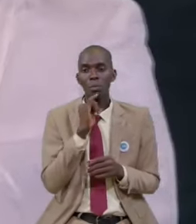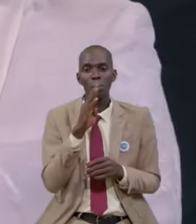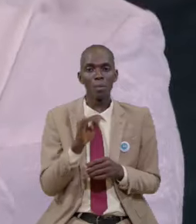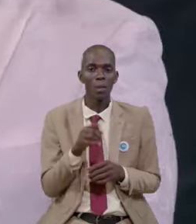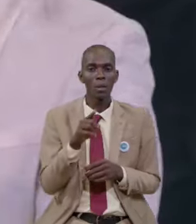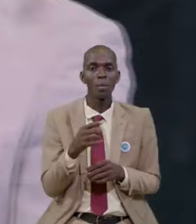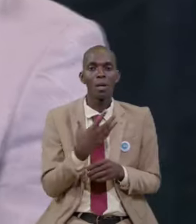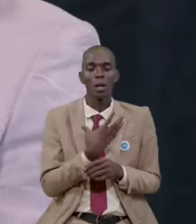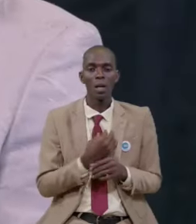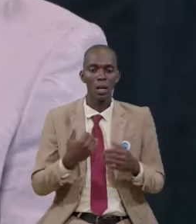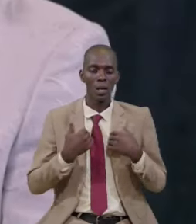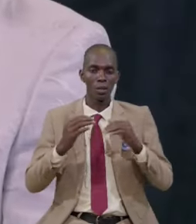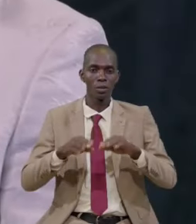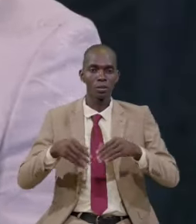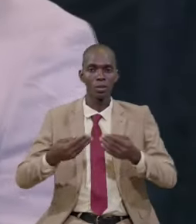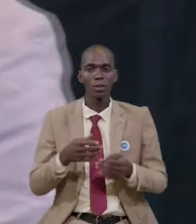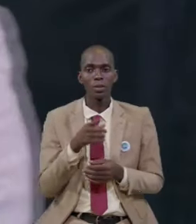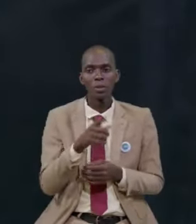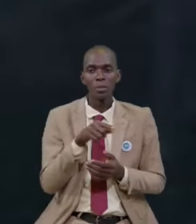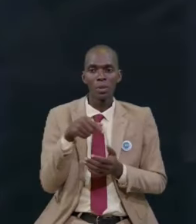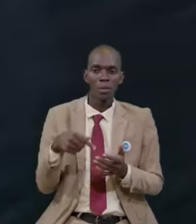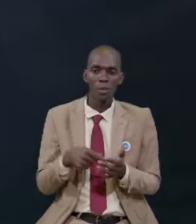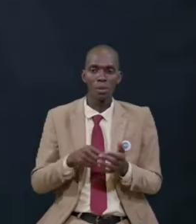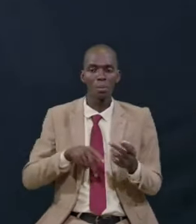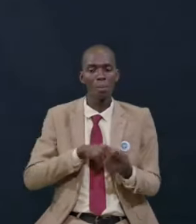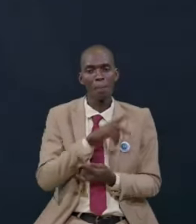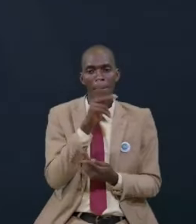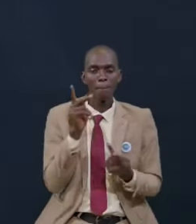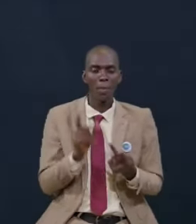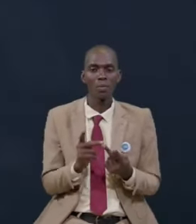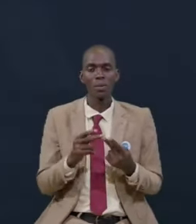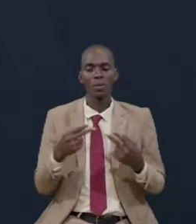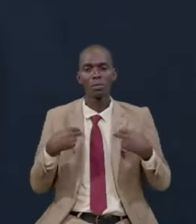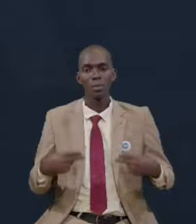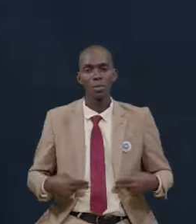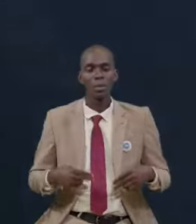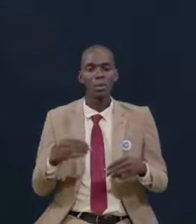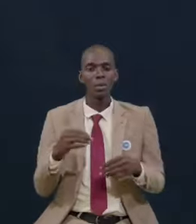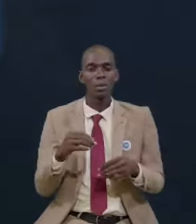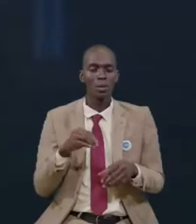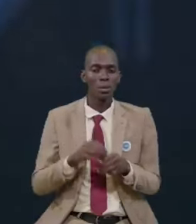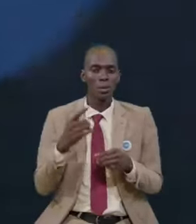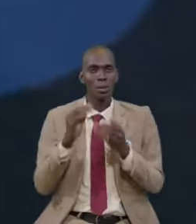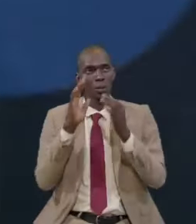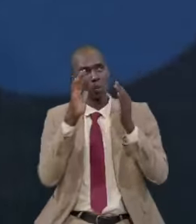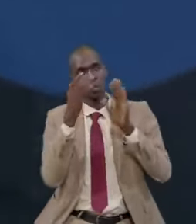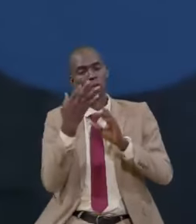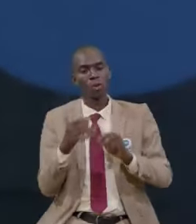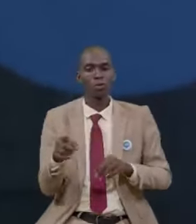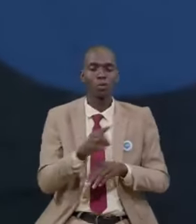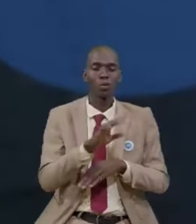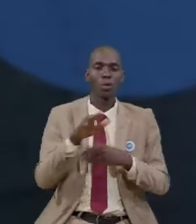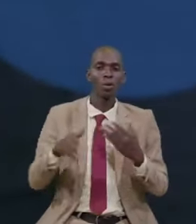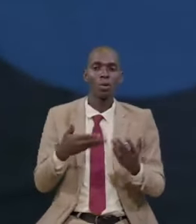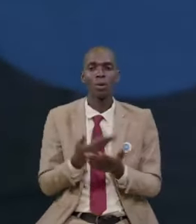this perfect soundness in the presence of you all. And I pray today,